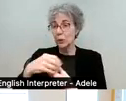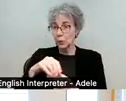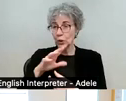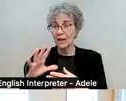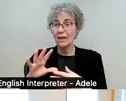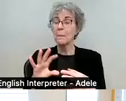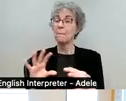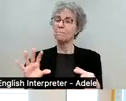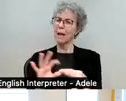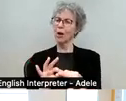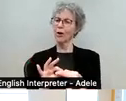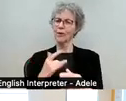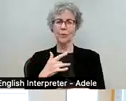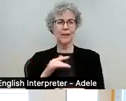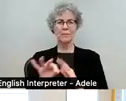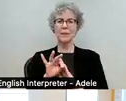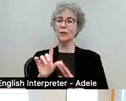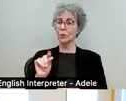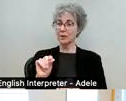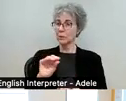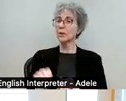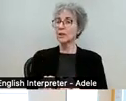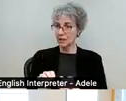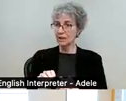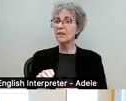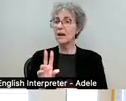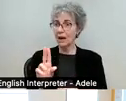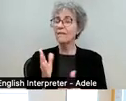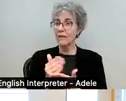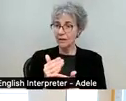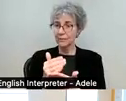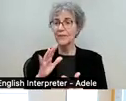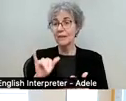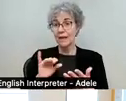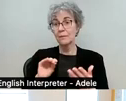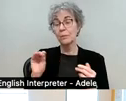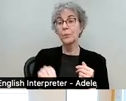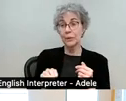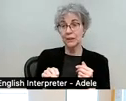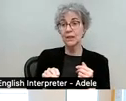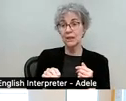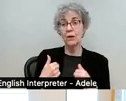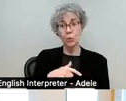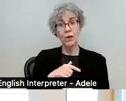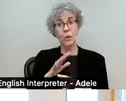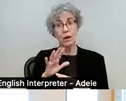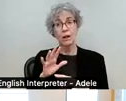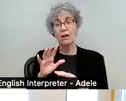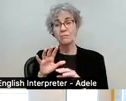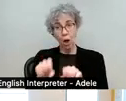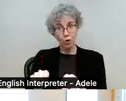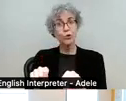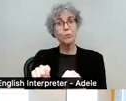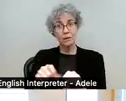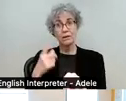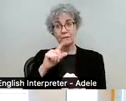20% of the number of units, the percentage of which we will occupy for ourselves as